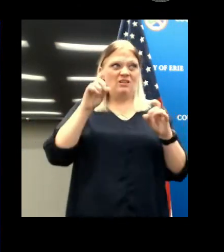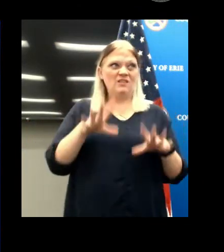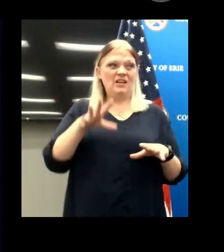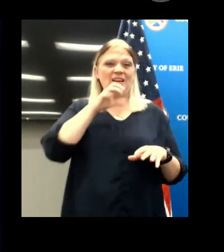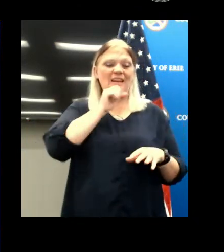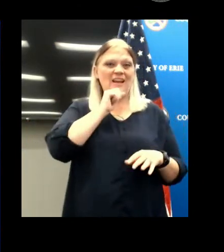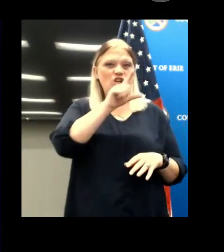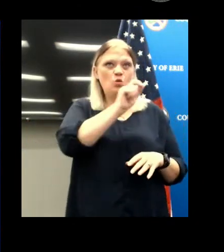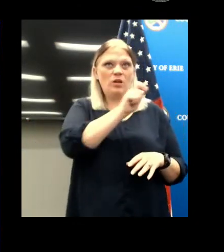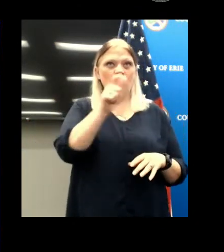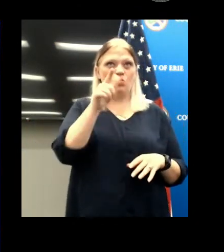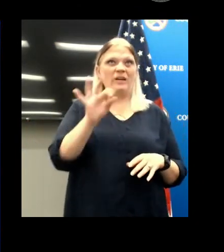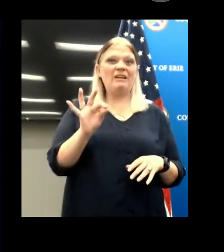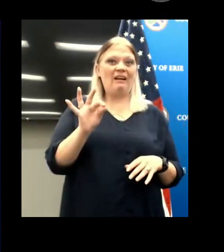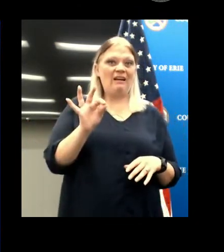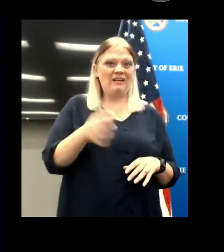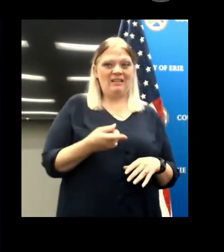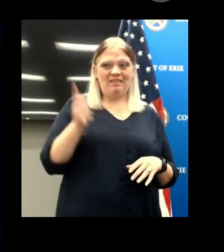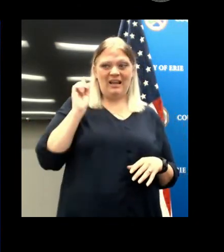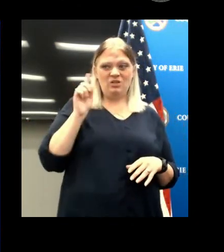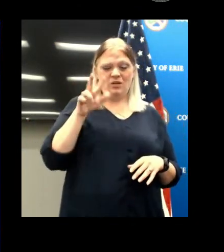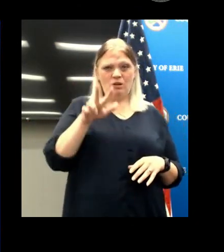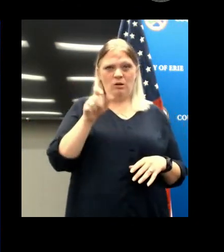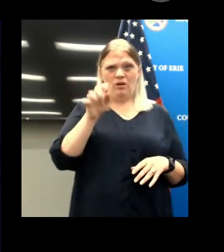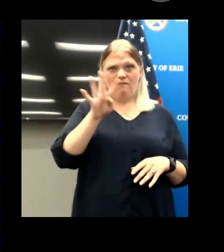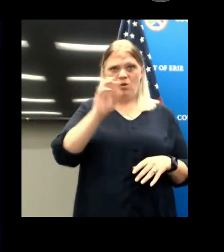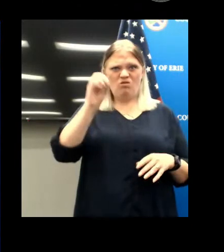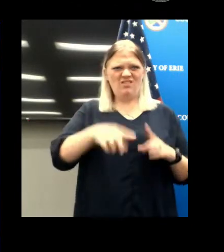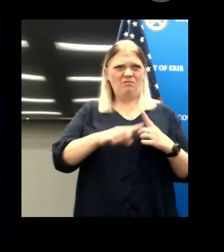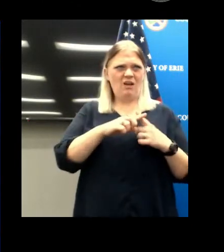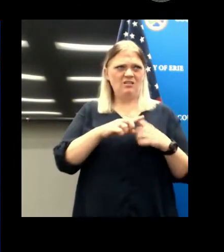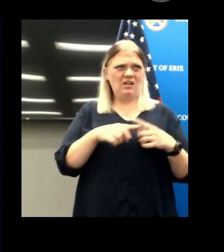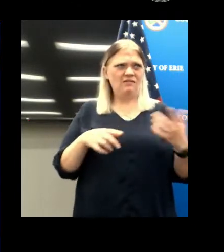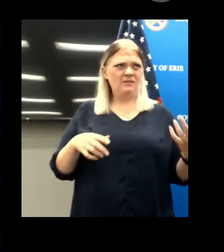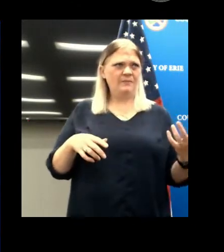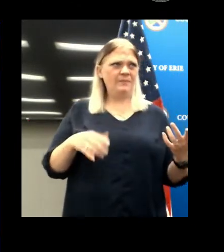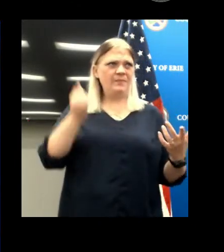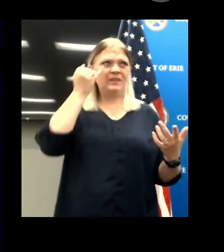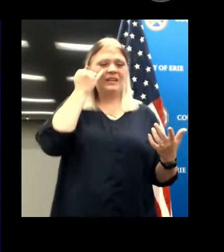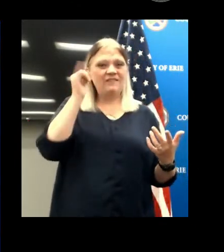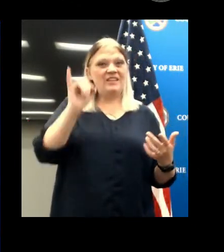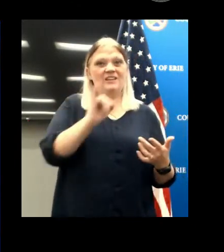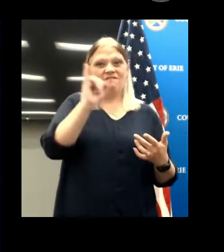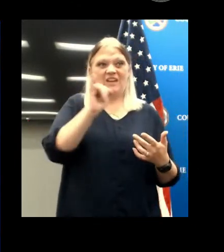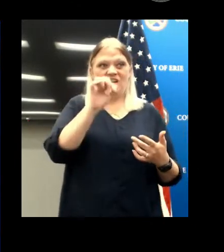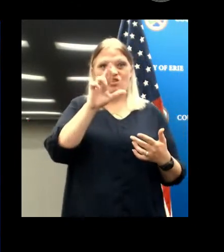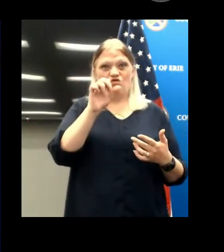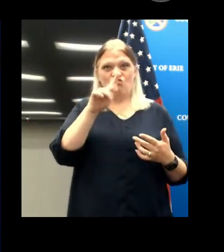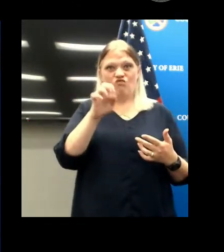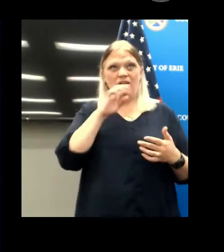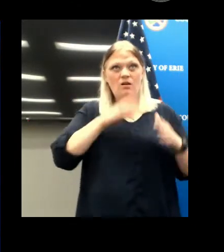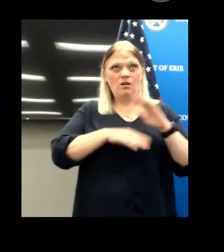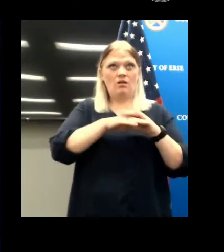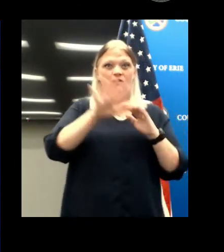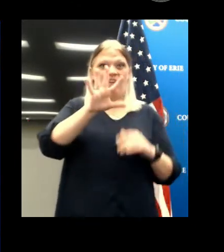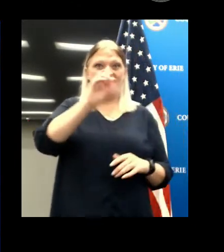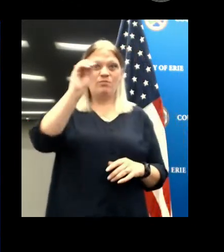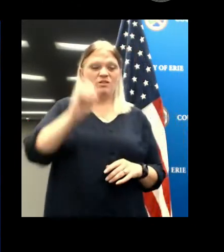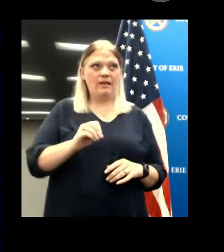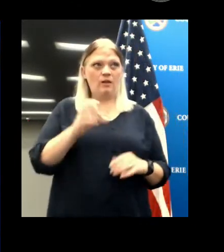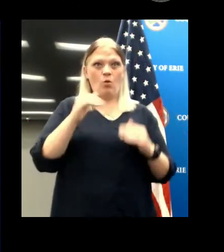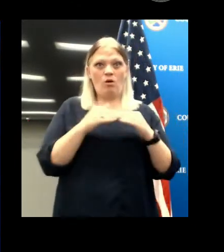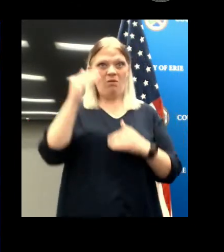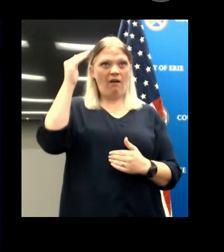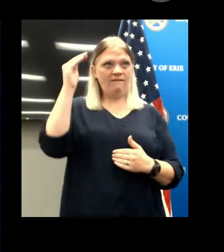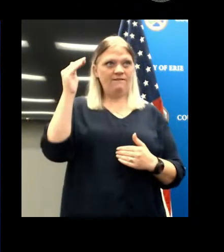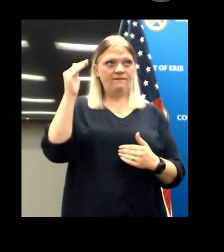20 to 29-year-olds last week be 3.4% positive. Remember, if our infection rate gets to 5% or